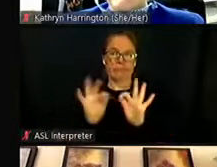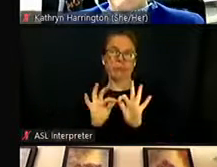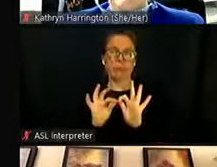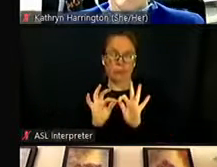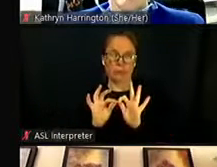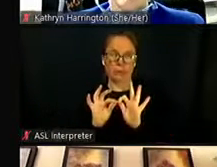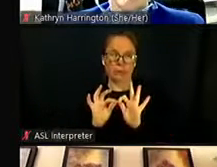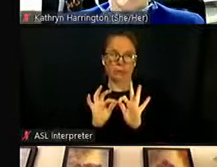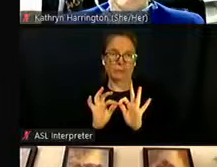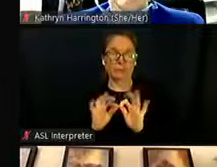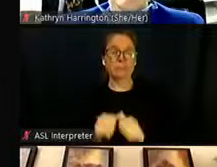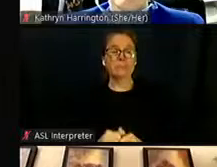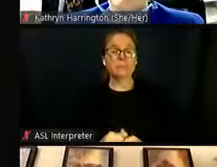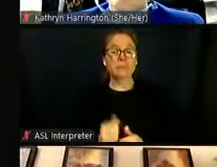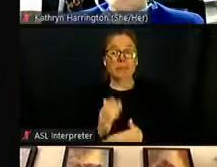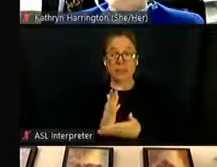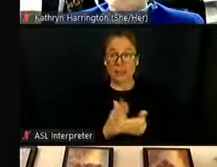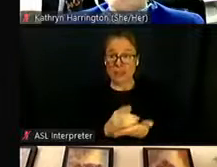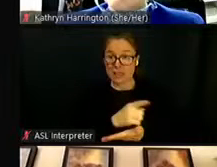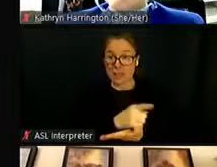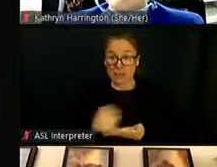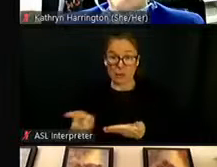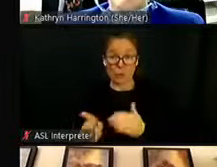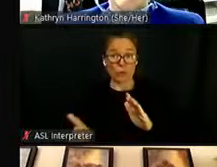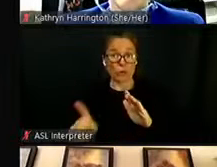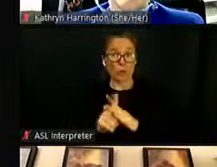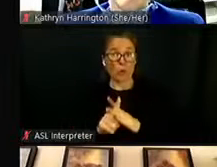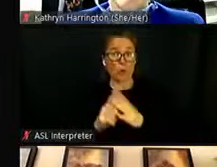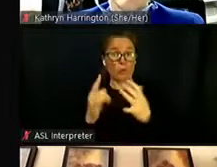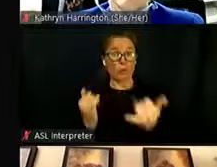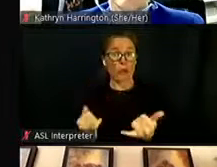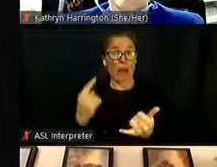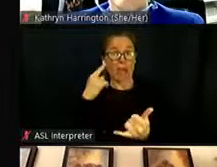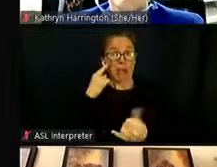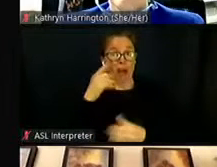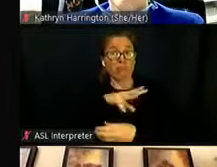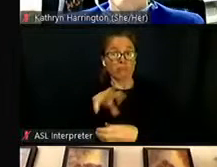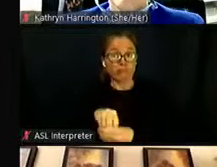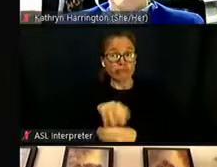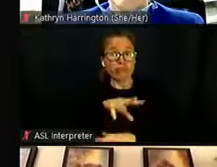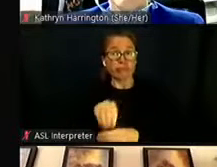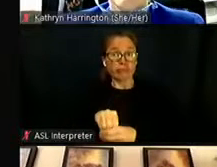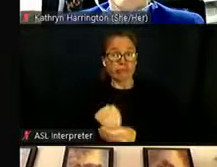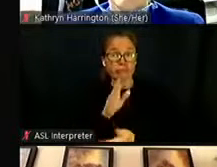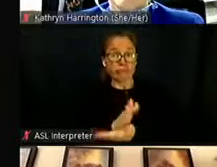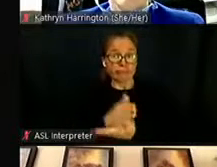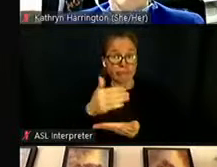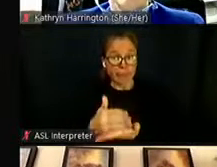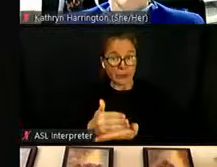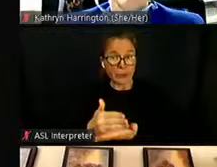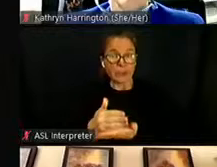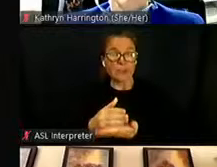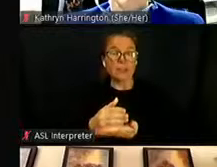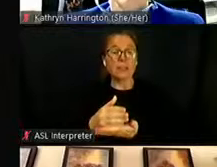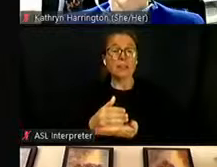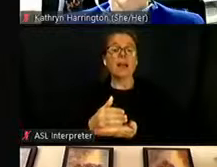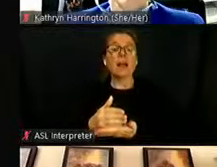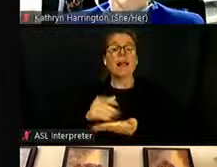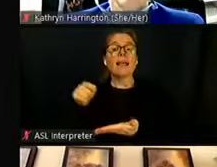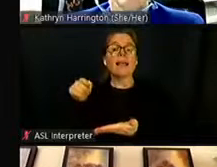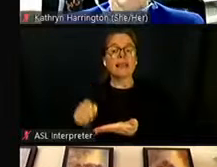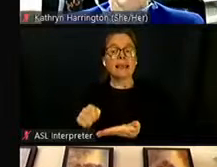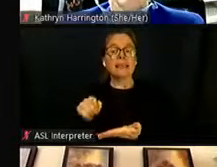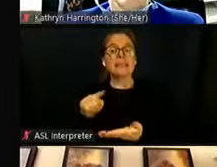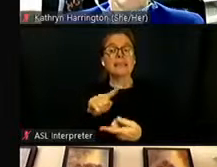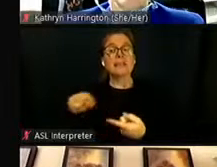And some of you tonight may have come expecting participatory budgeting. We just wanted to be clear. Participatory budgeting is when a community